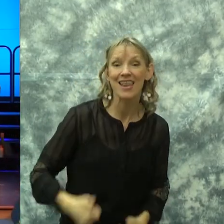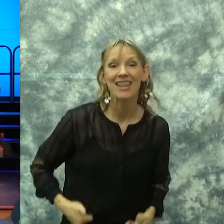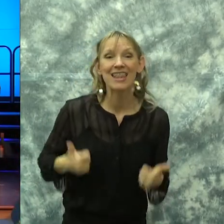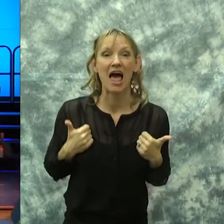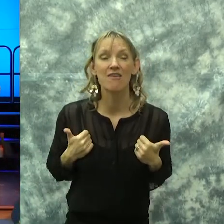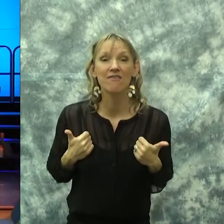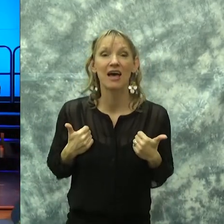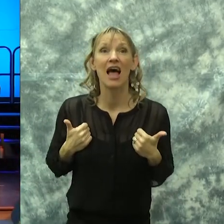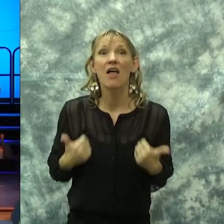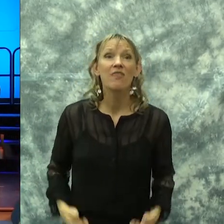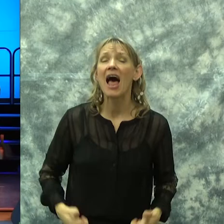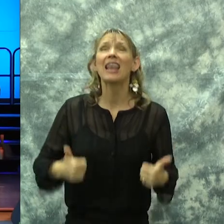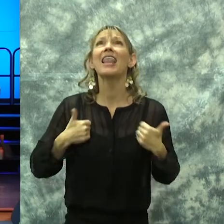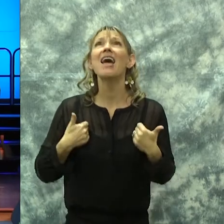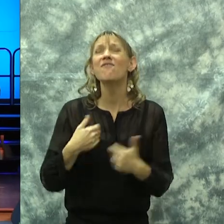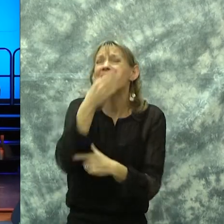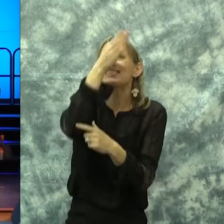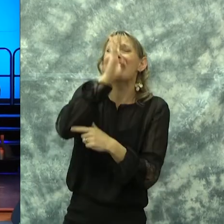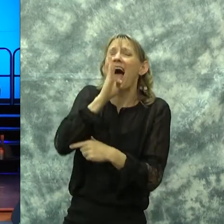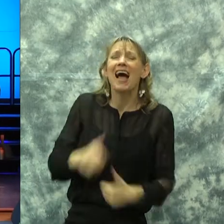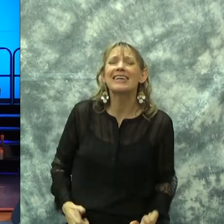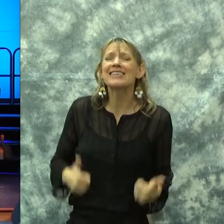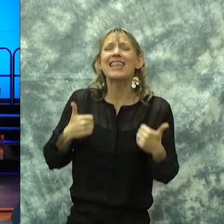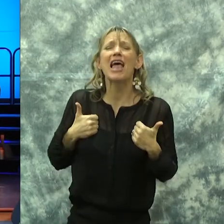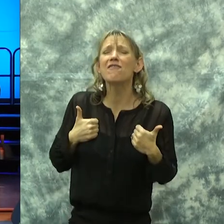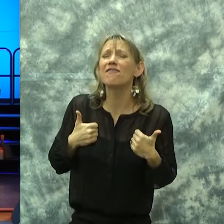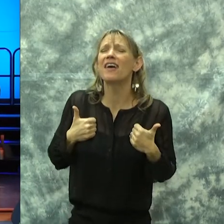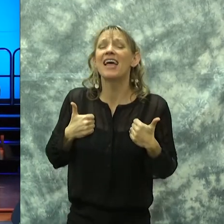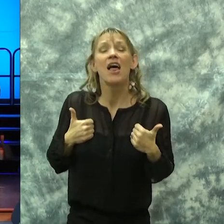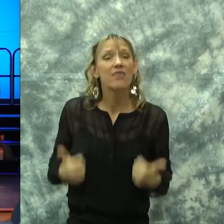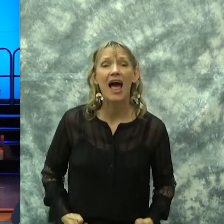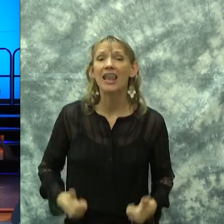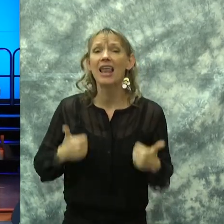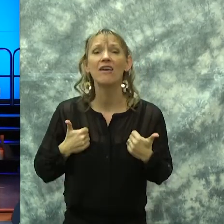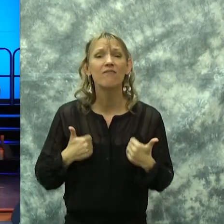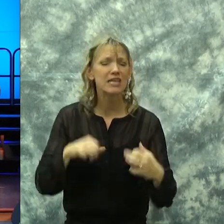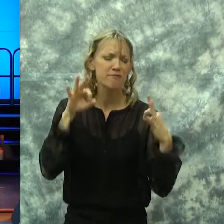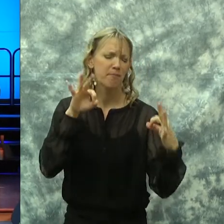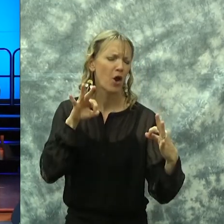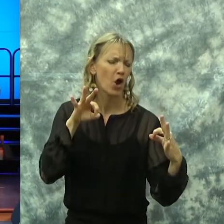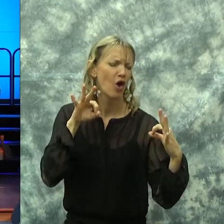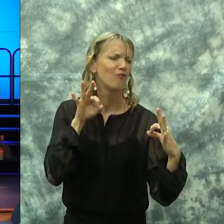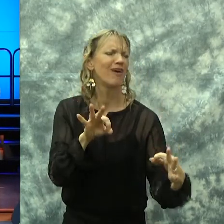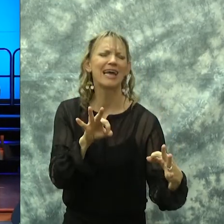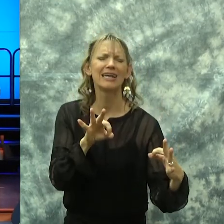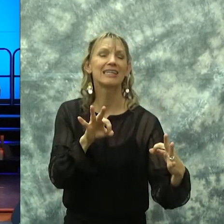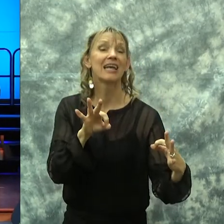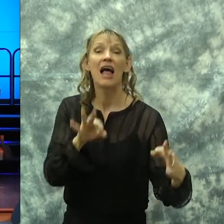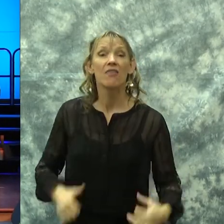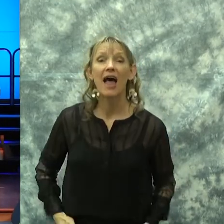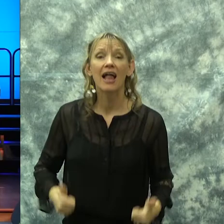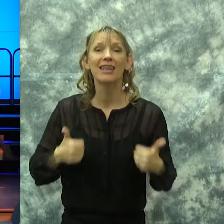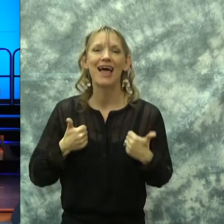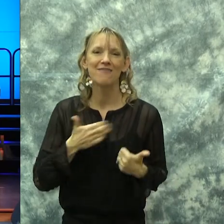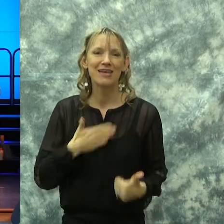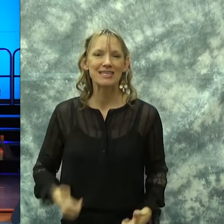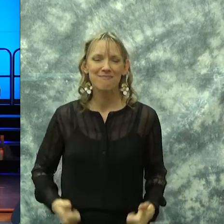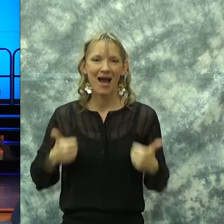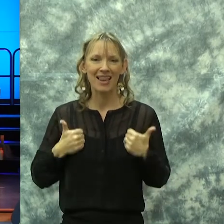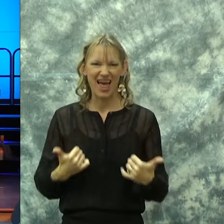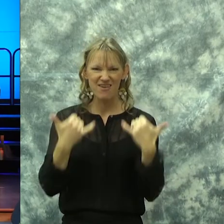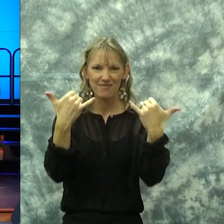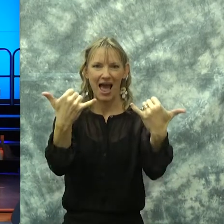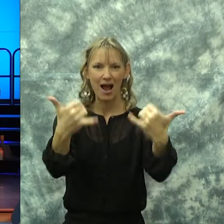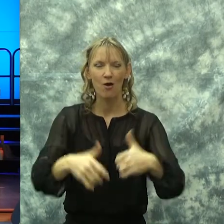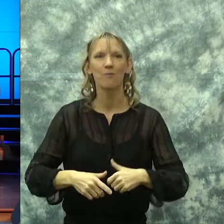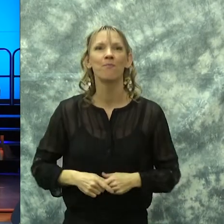only one life. That life is God's life. That life is perfect. That life